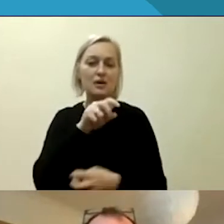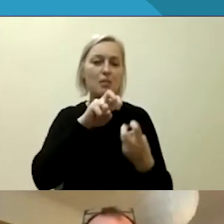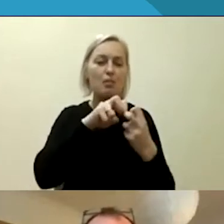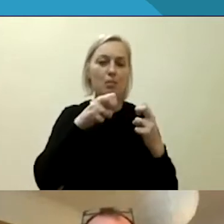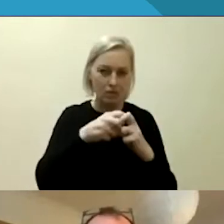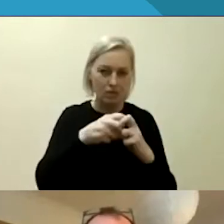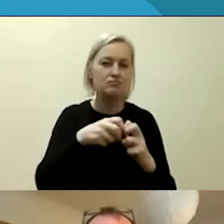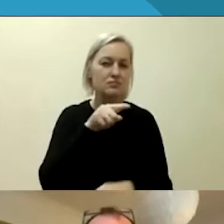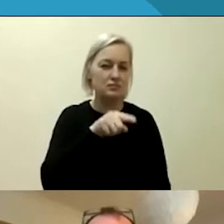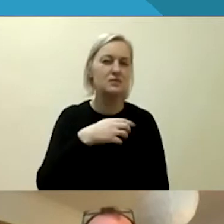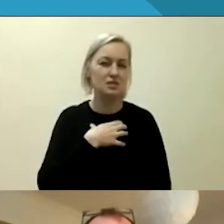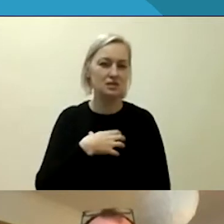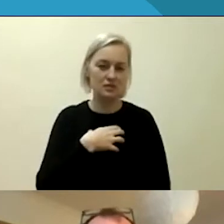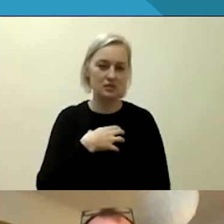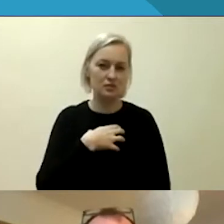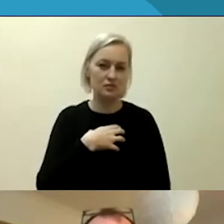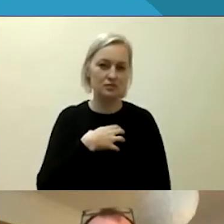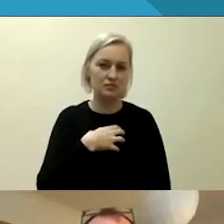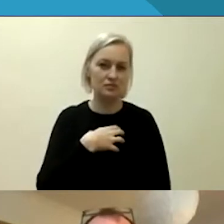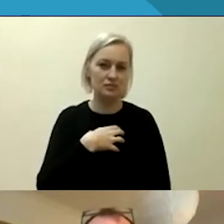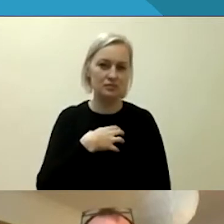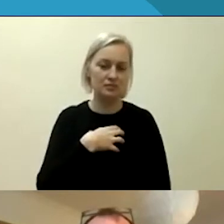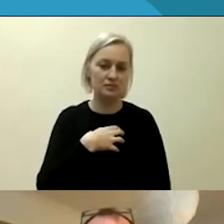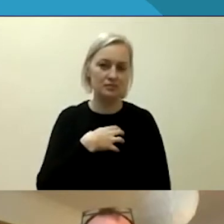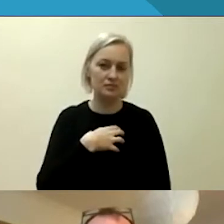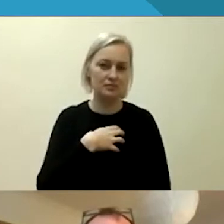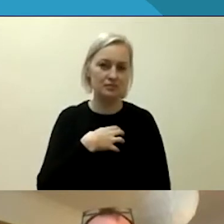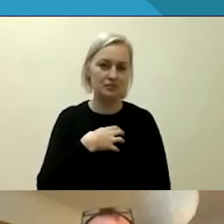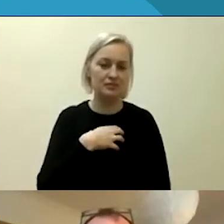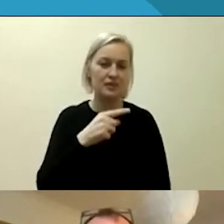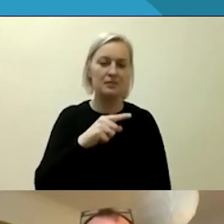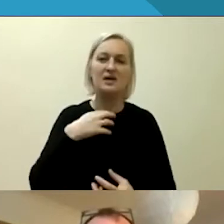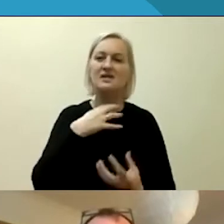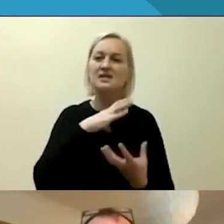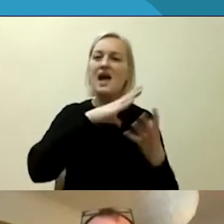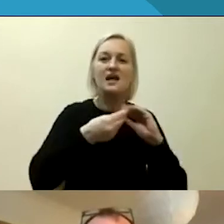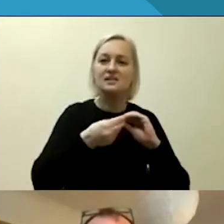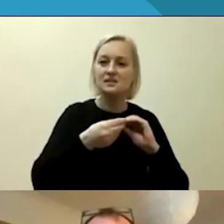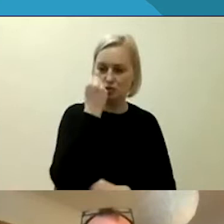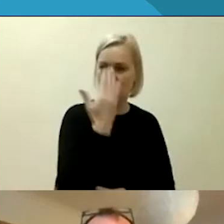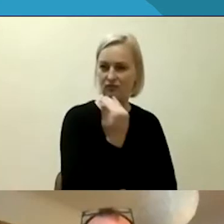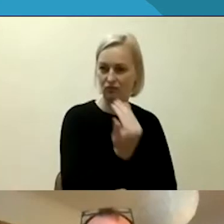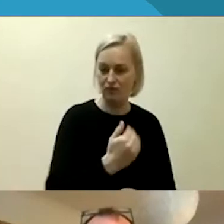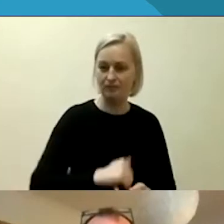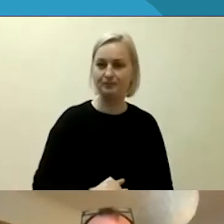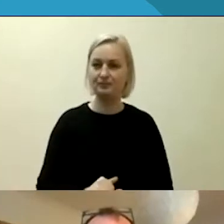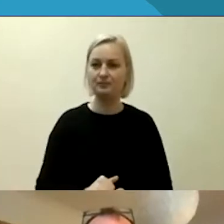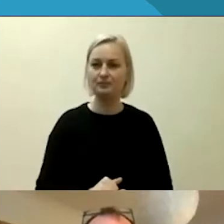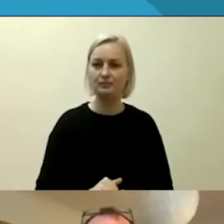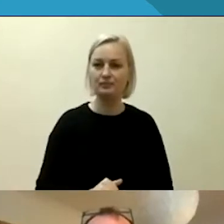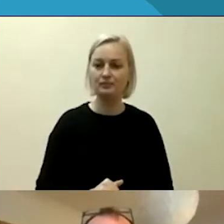understand it. We have a victim-centered approach, so this means that the analysis of racism and hate crime must